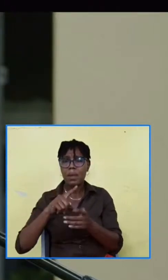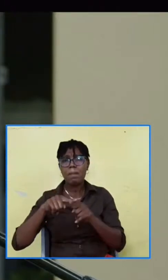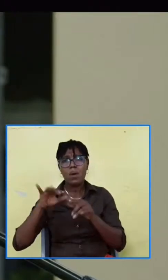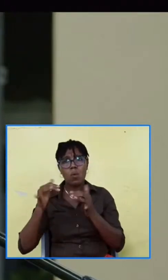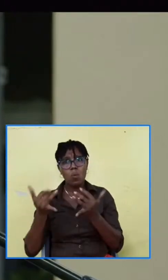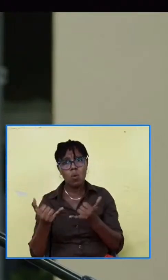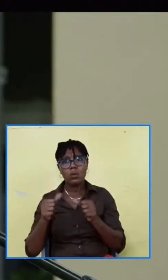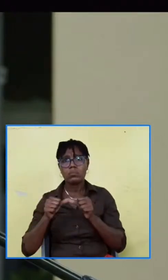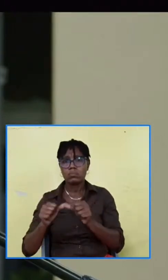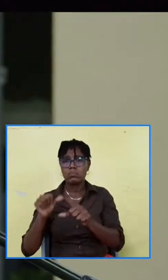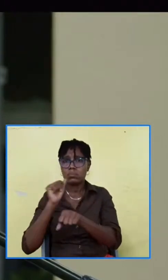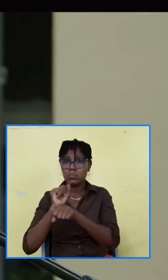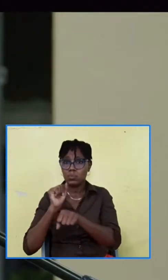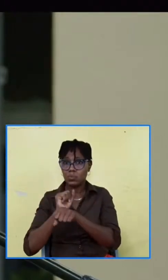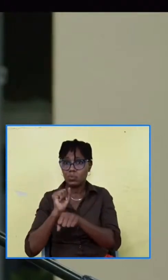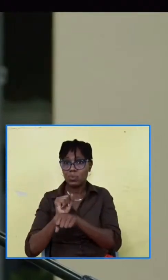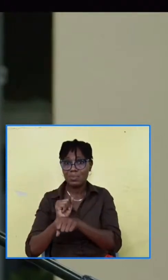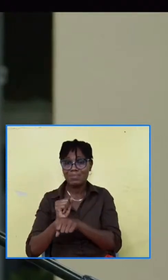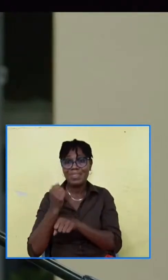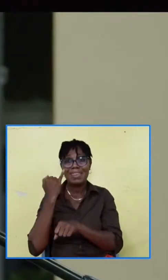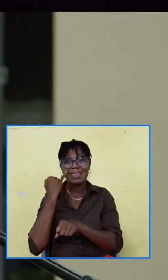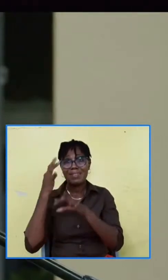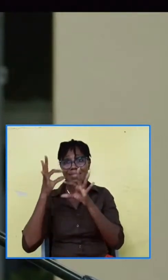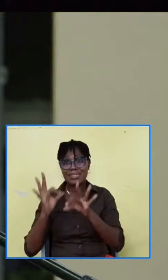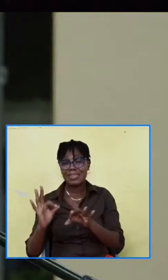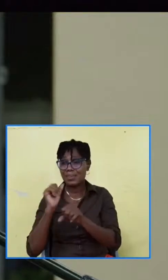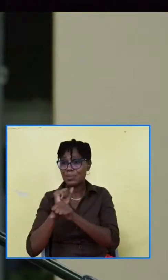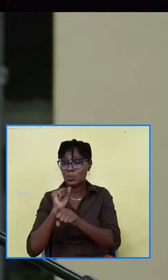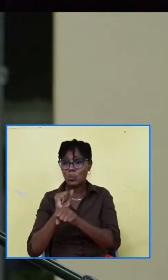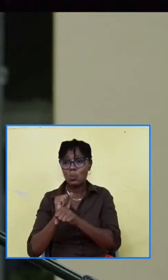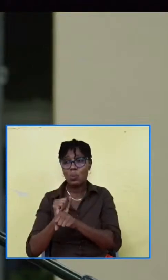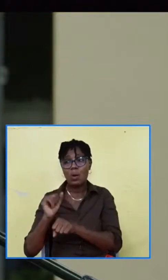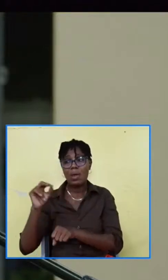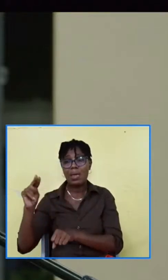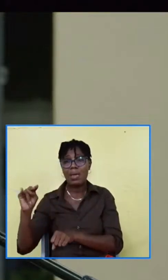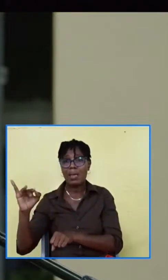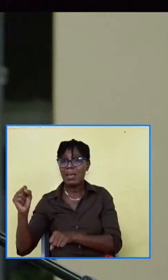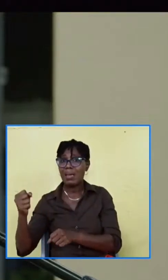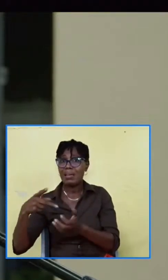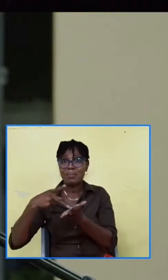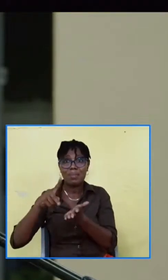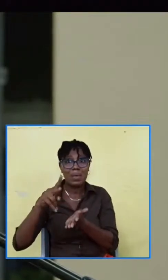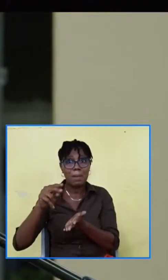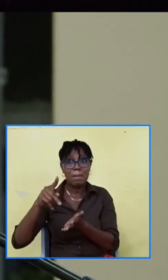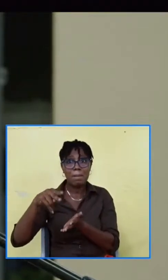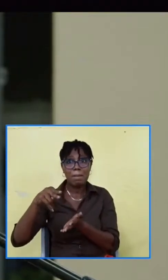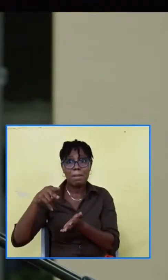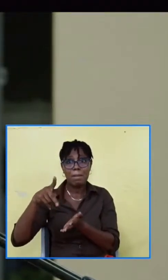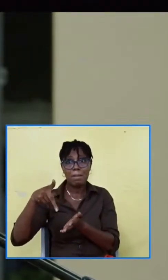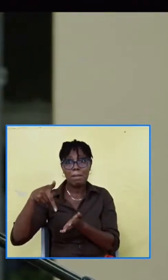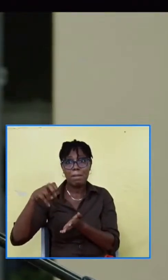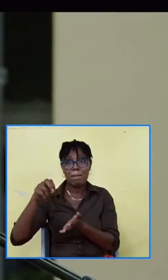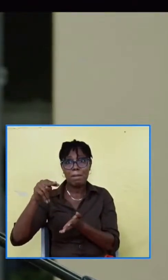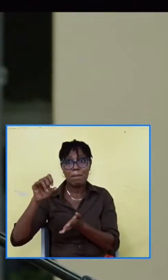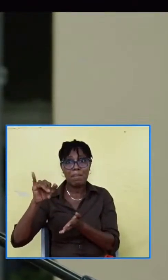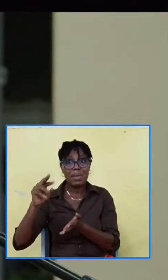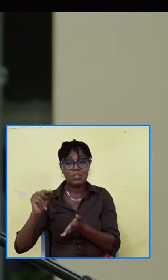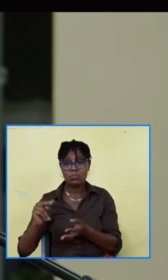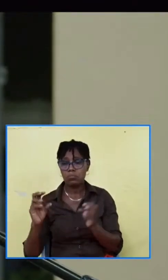continue to work, they're immediately cut off from the NIS pension. I think that's something that you should look at reviewing as